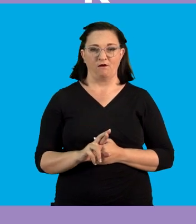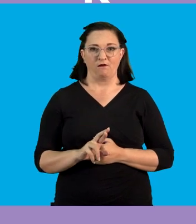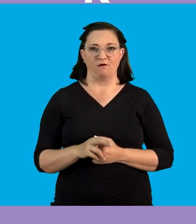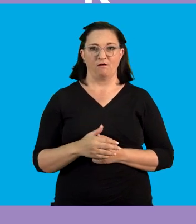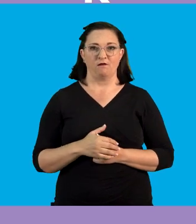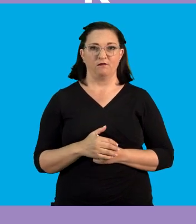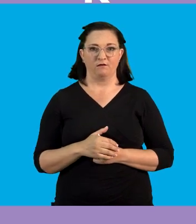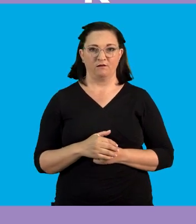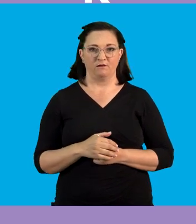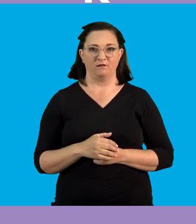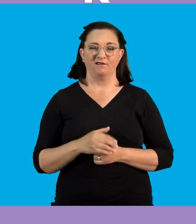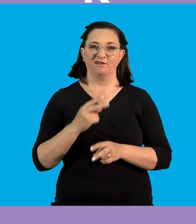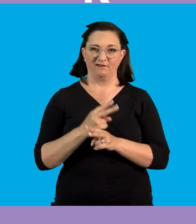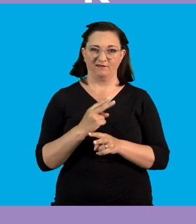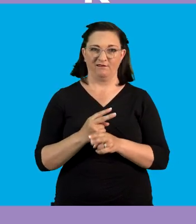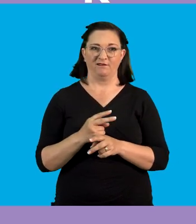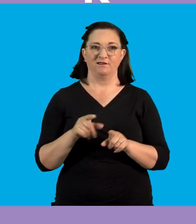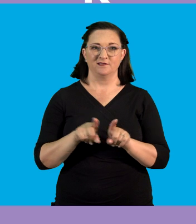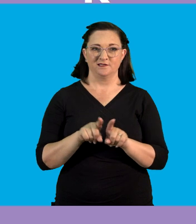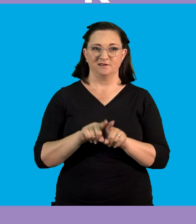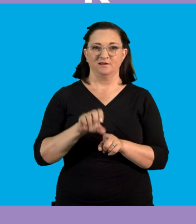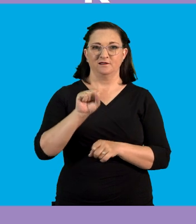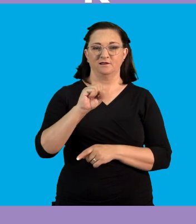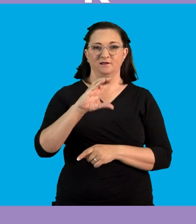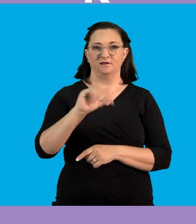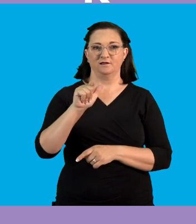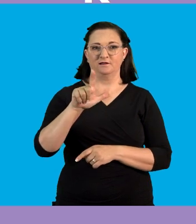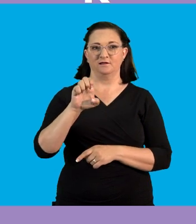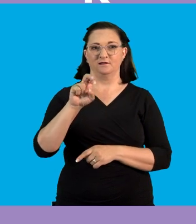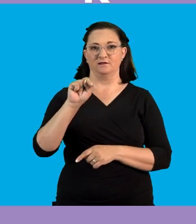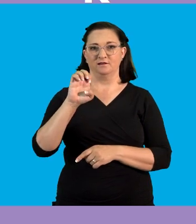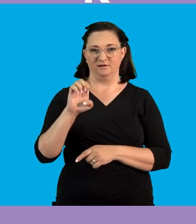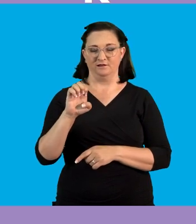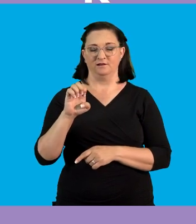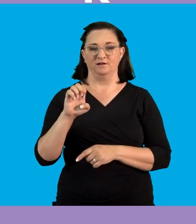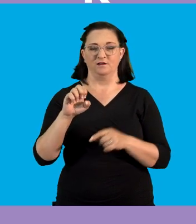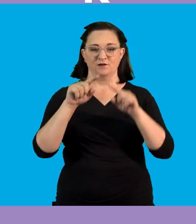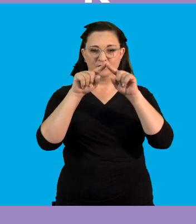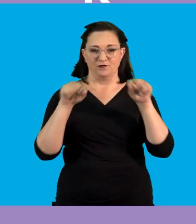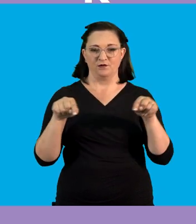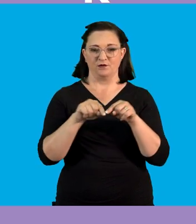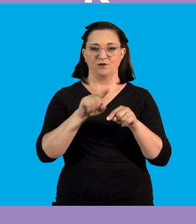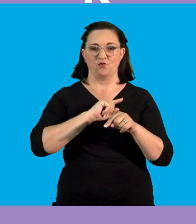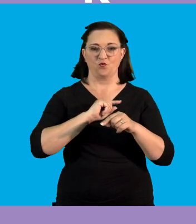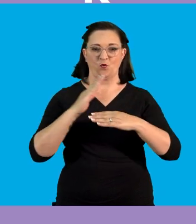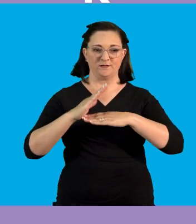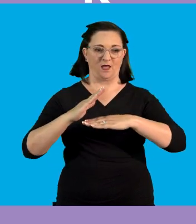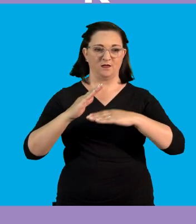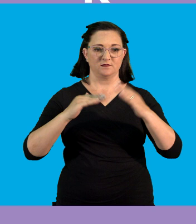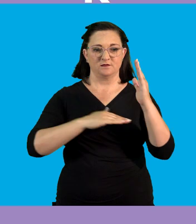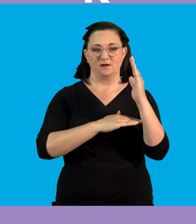QTR, that is again another scaling triangle, and the sides are unequal. So it would